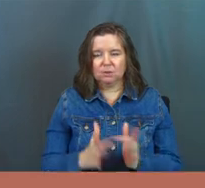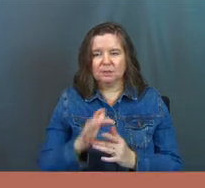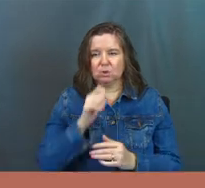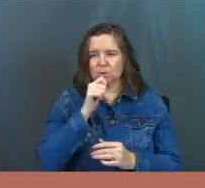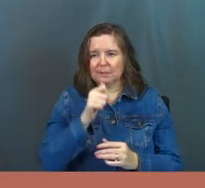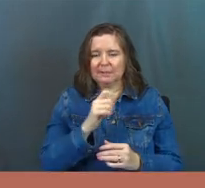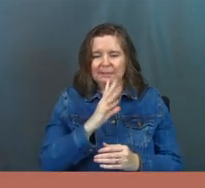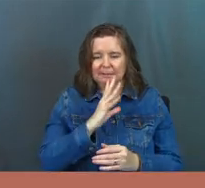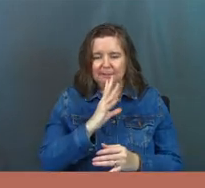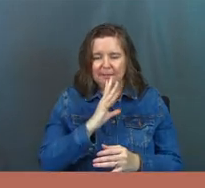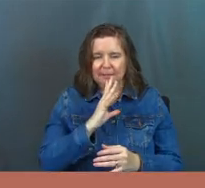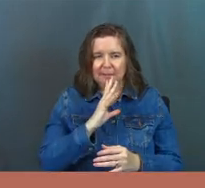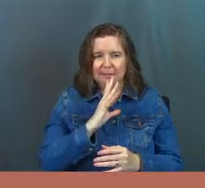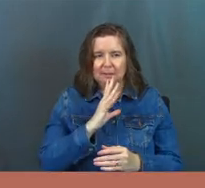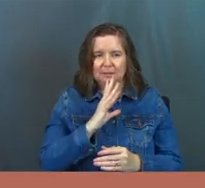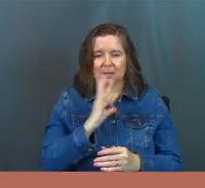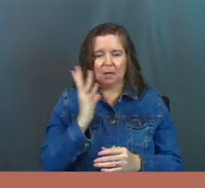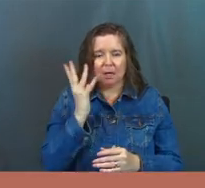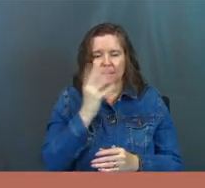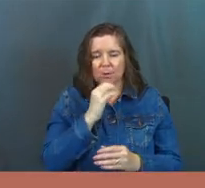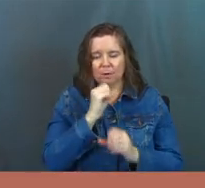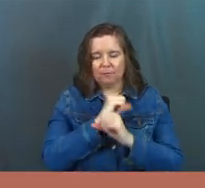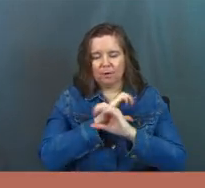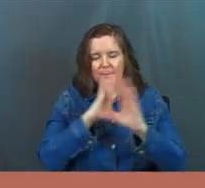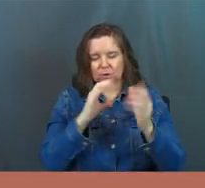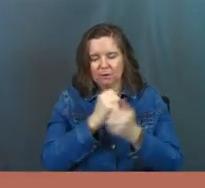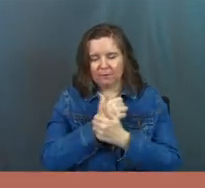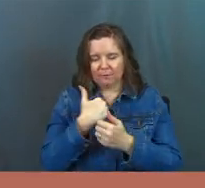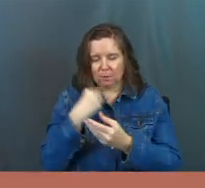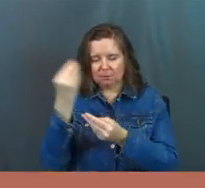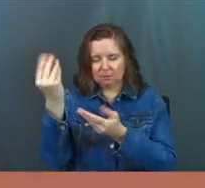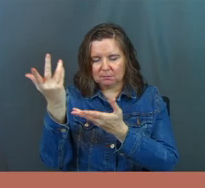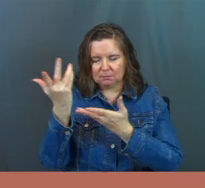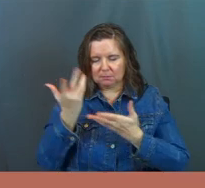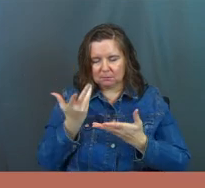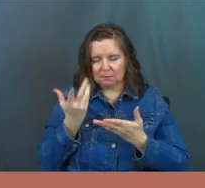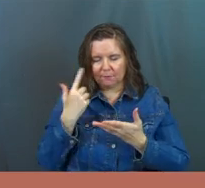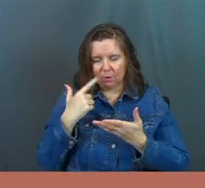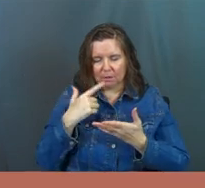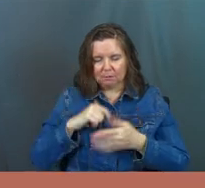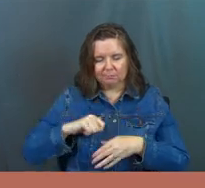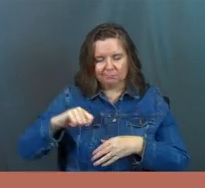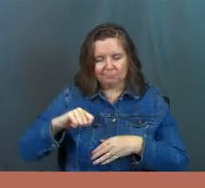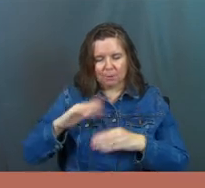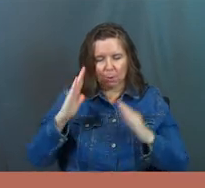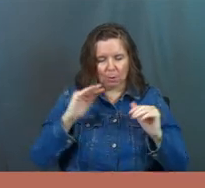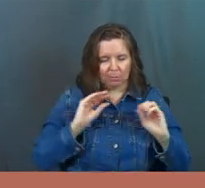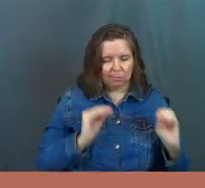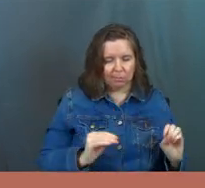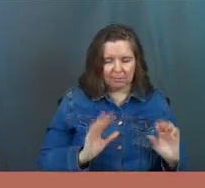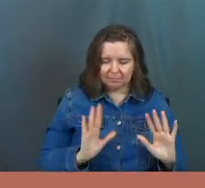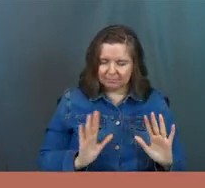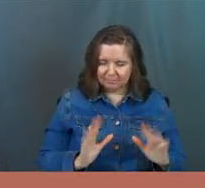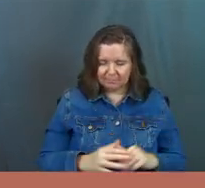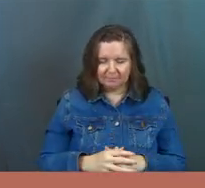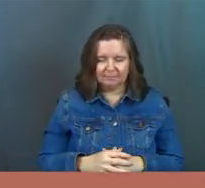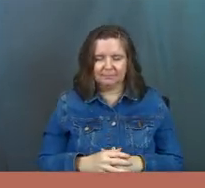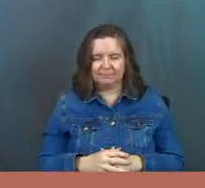Jesus, you didn't speak such a beautiful picture of love to us so that we would be hopeless, God.